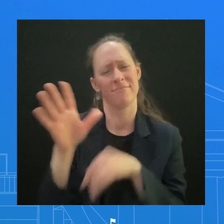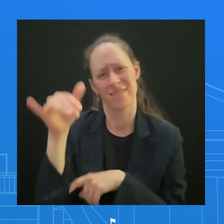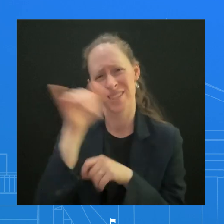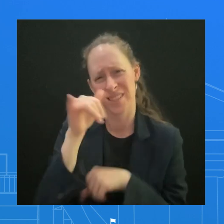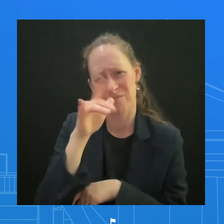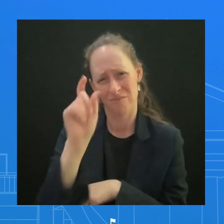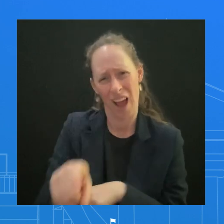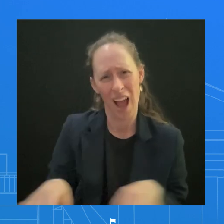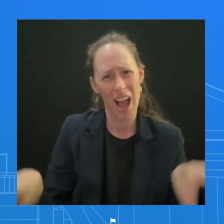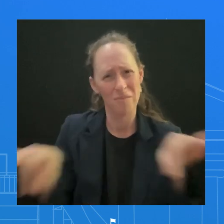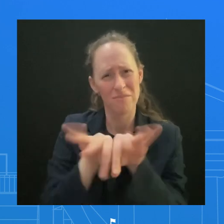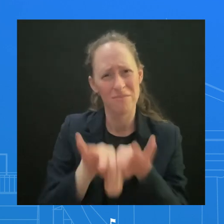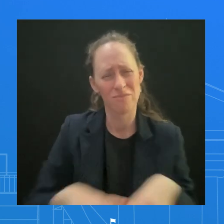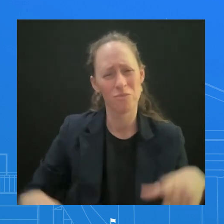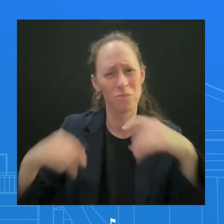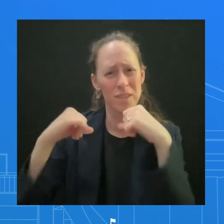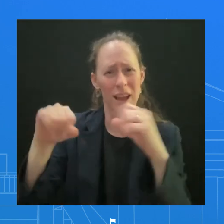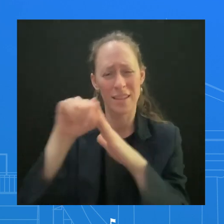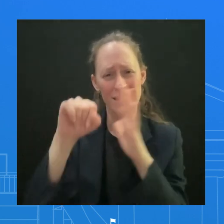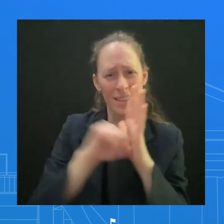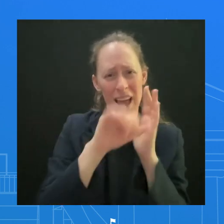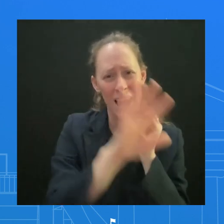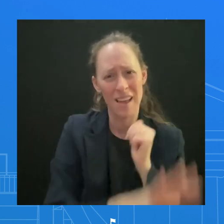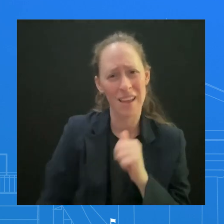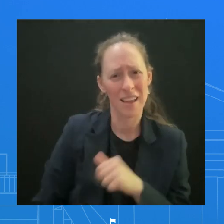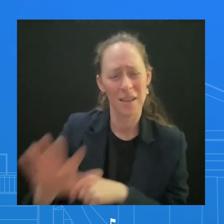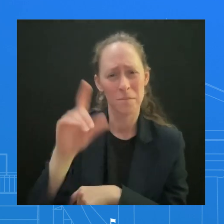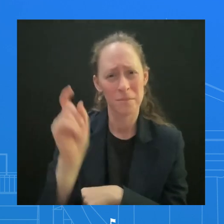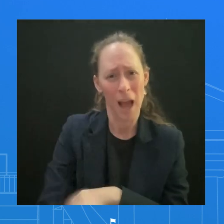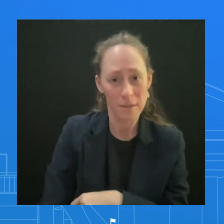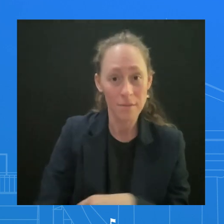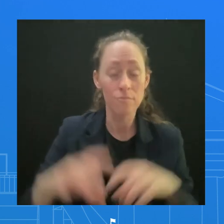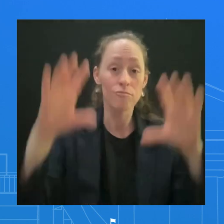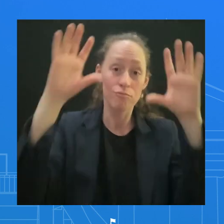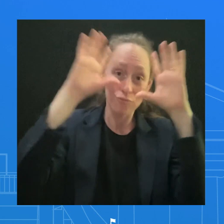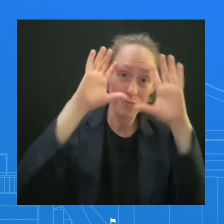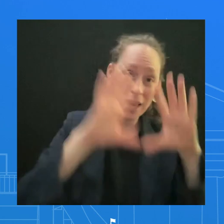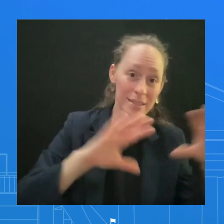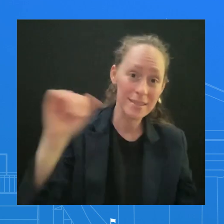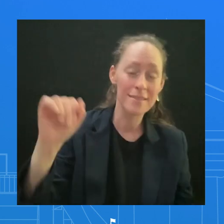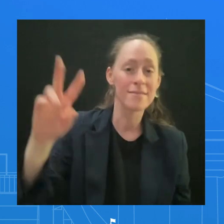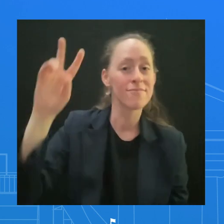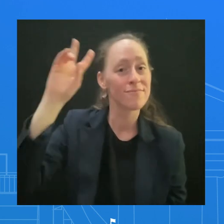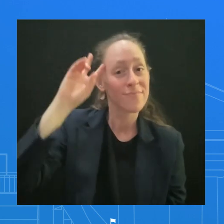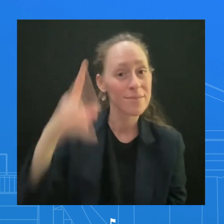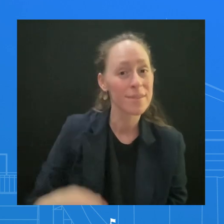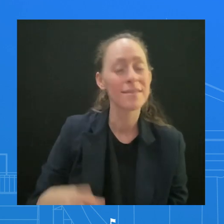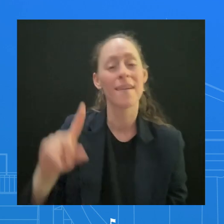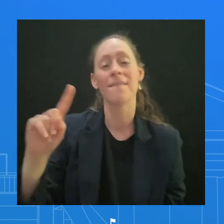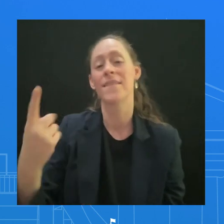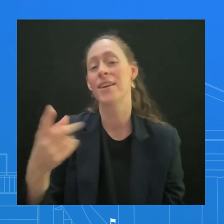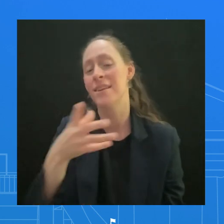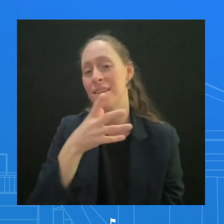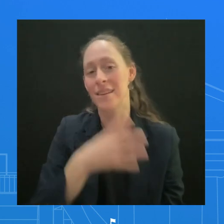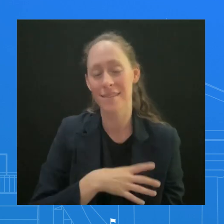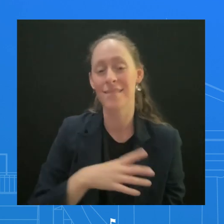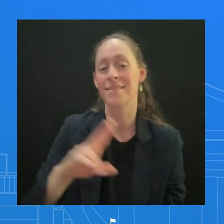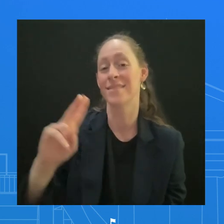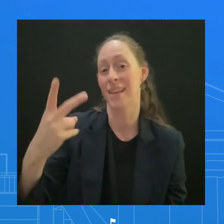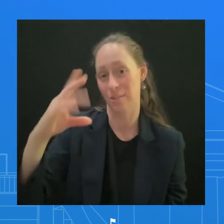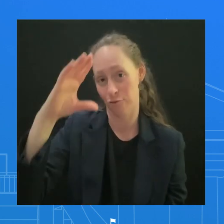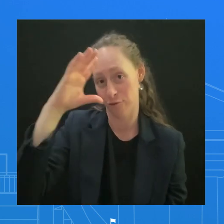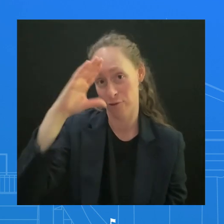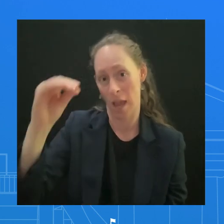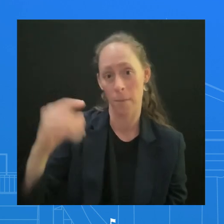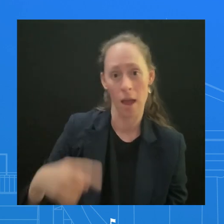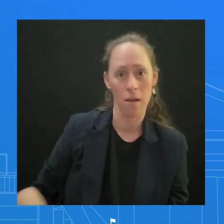President, the Vice President, the First Lady, and the Second Gentleman will participate in a campaign event with reproductive rights groups. President